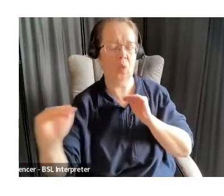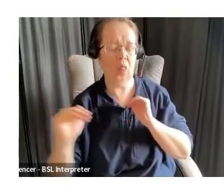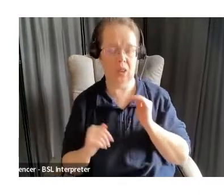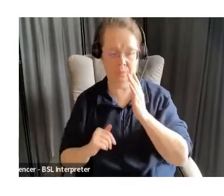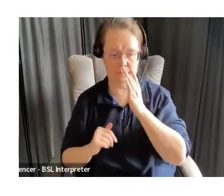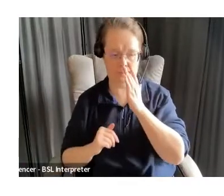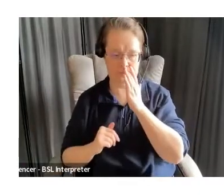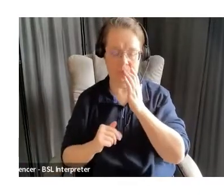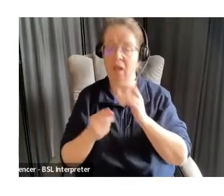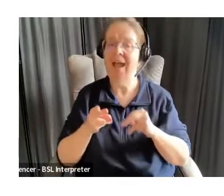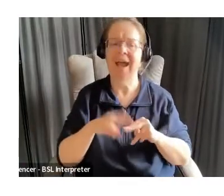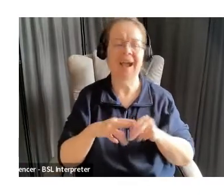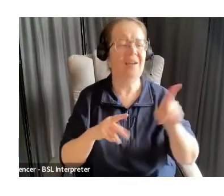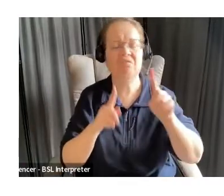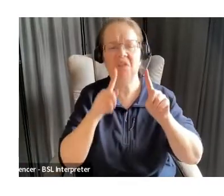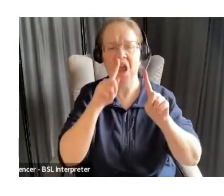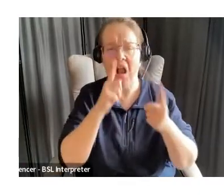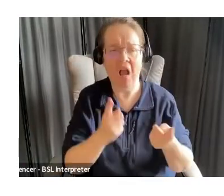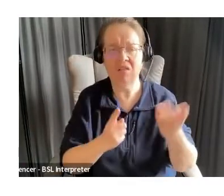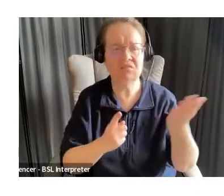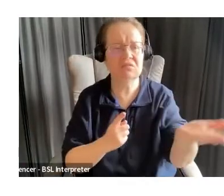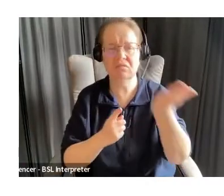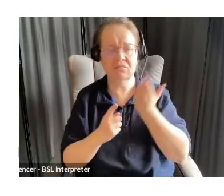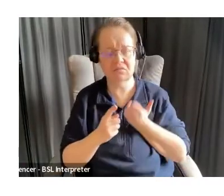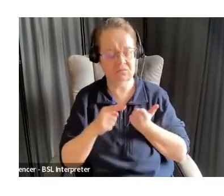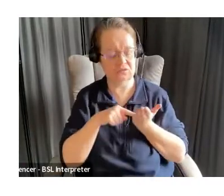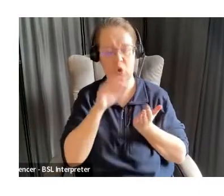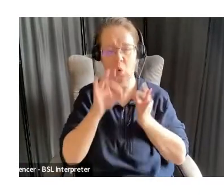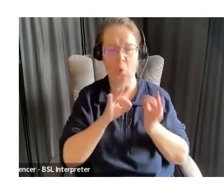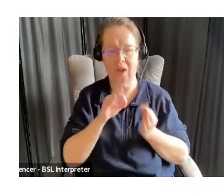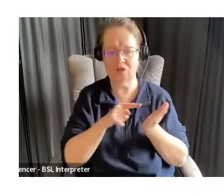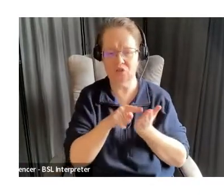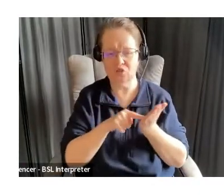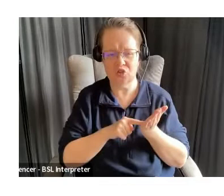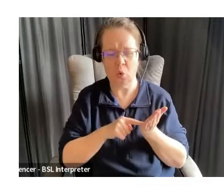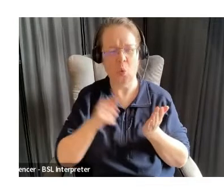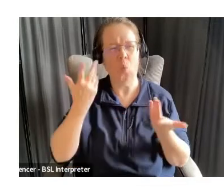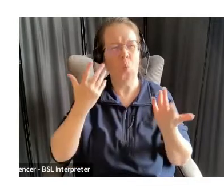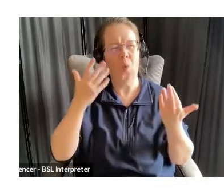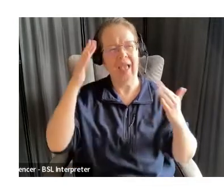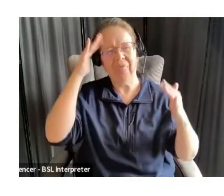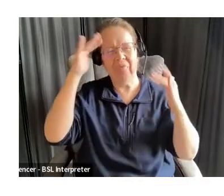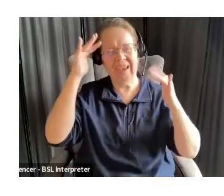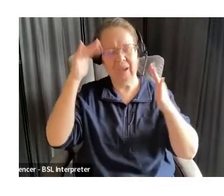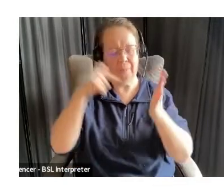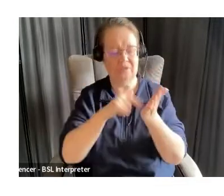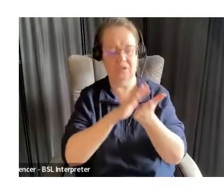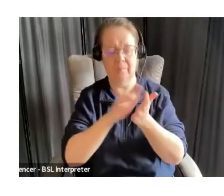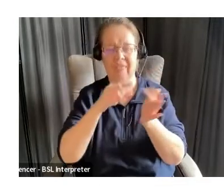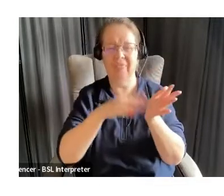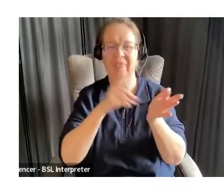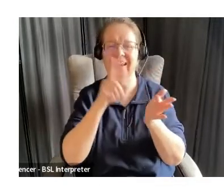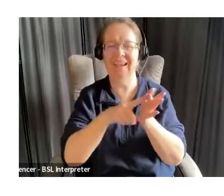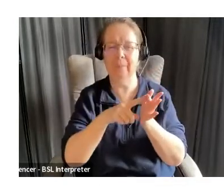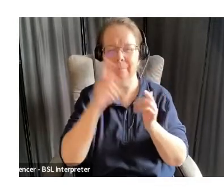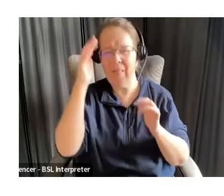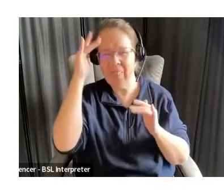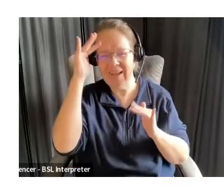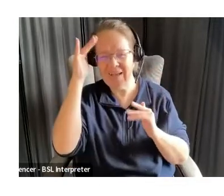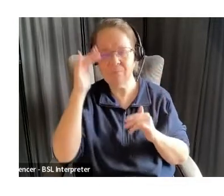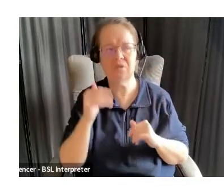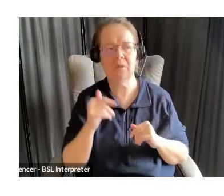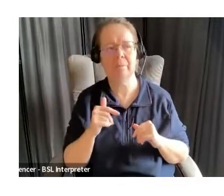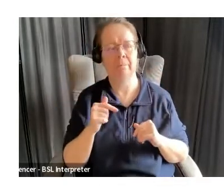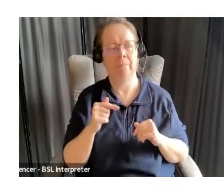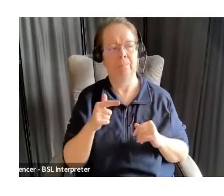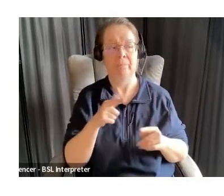possible to get the questions in advance or the themes of questions, so when I talk about themes, you know, I mean, usually it'll be quite